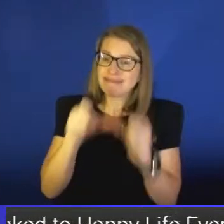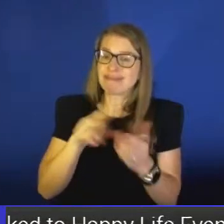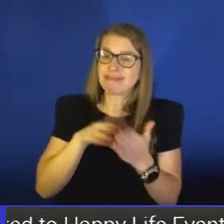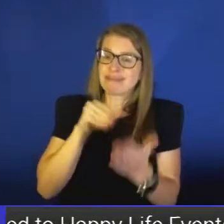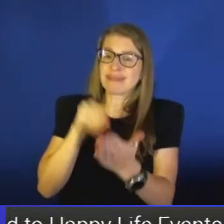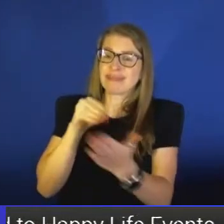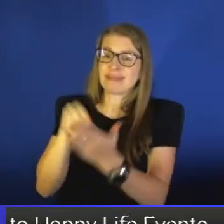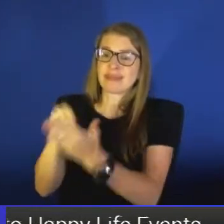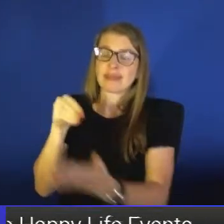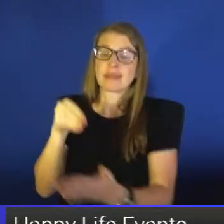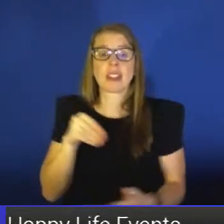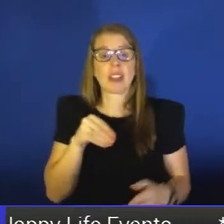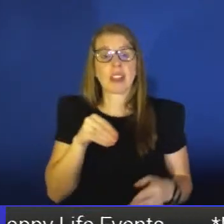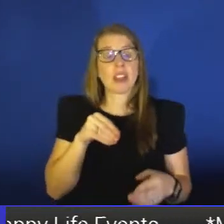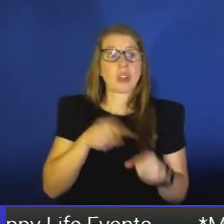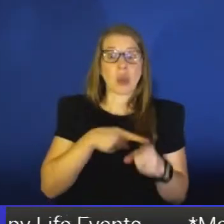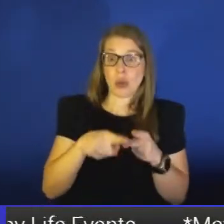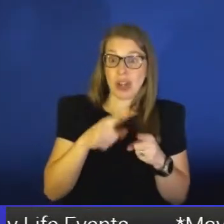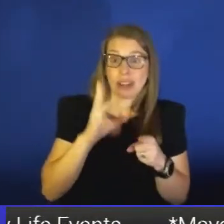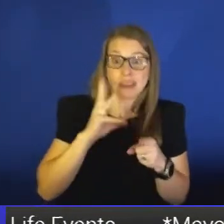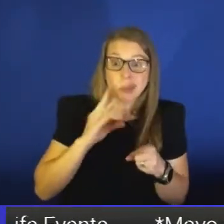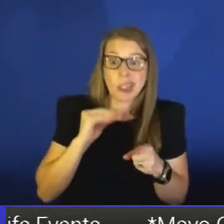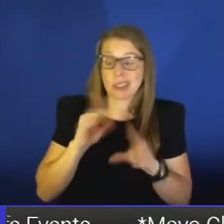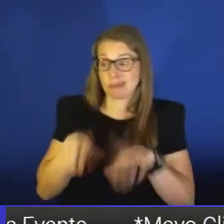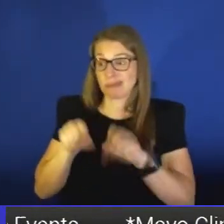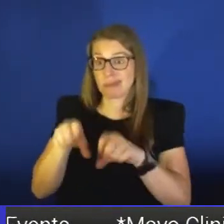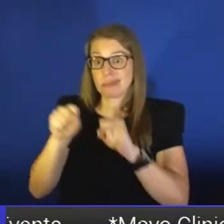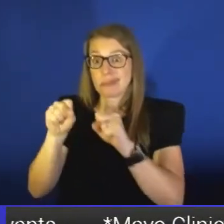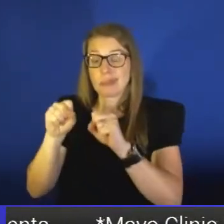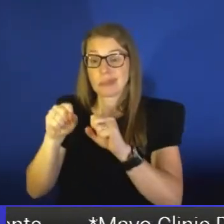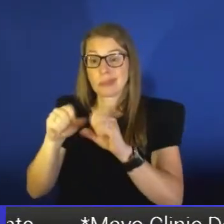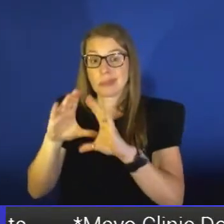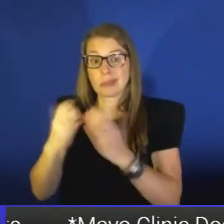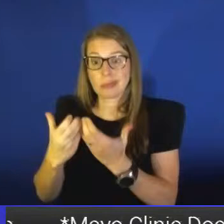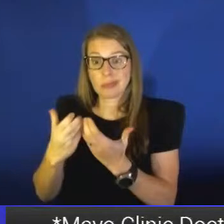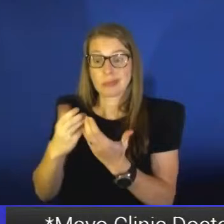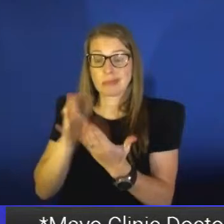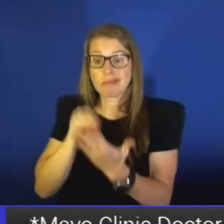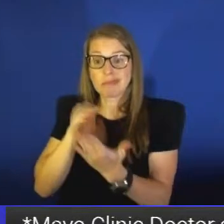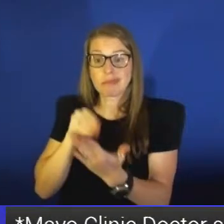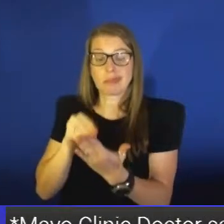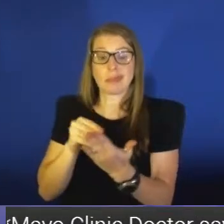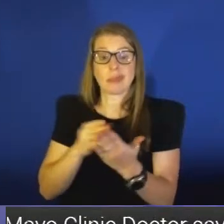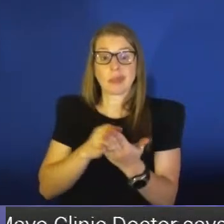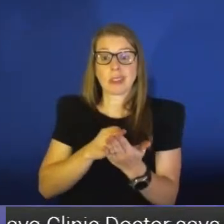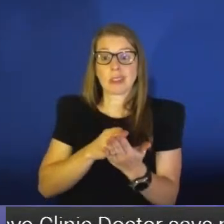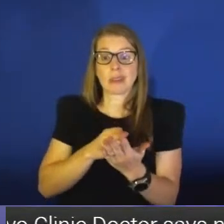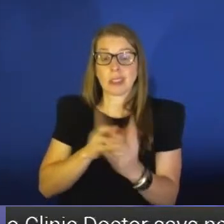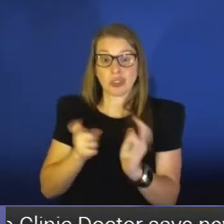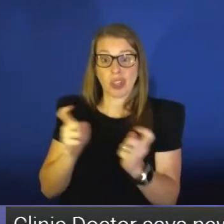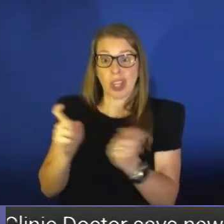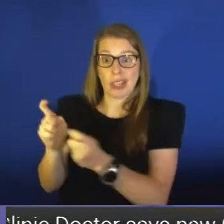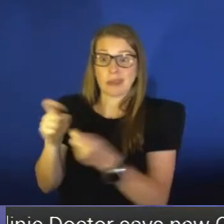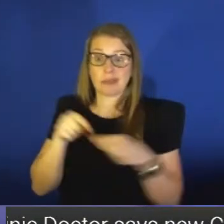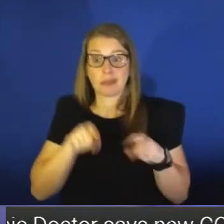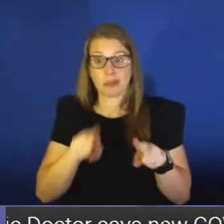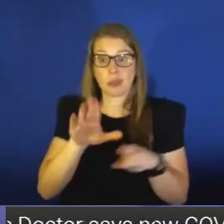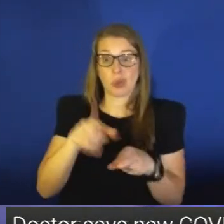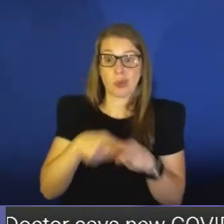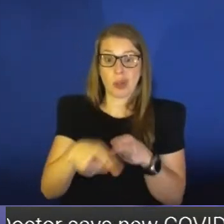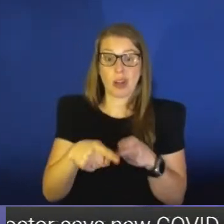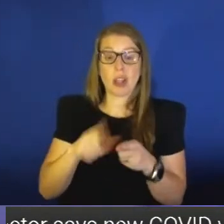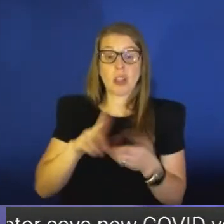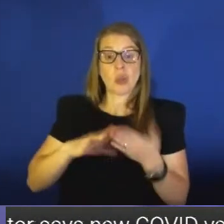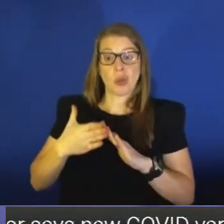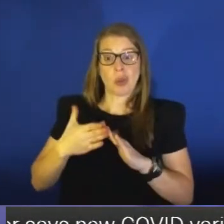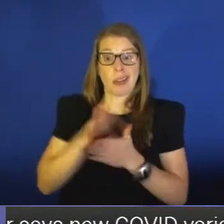career experience and further schooling that you can do many different things throughout your career. So you could start at a community college and get some of those credits, or